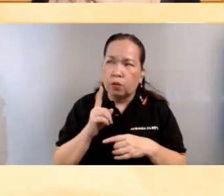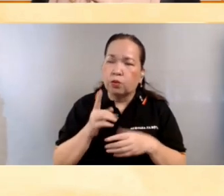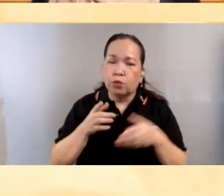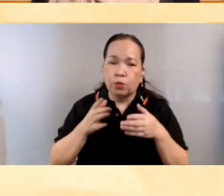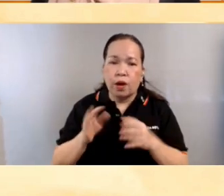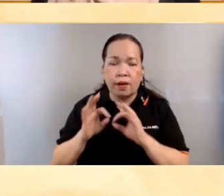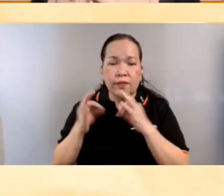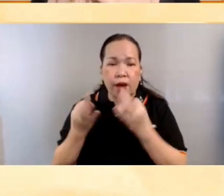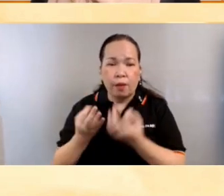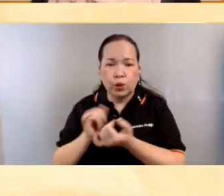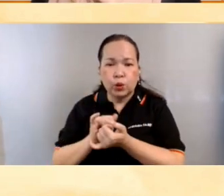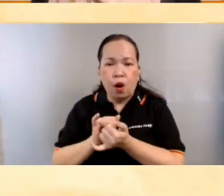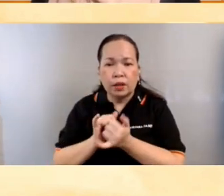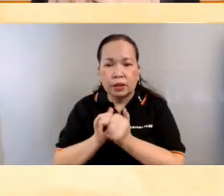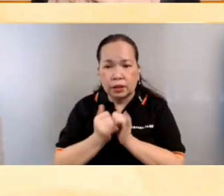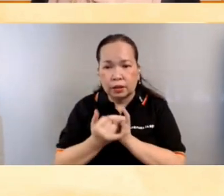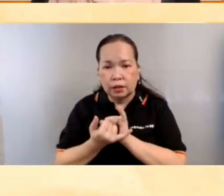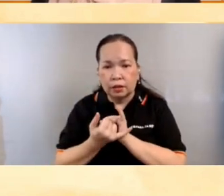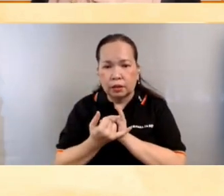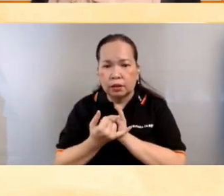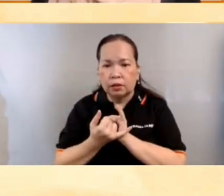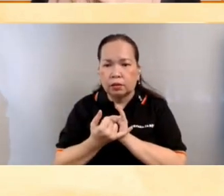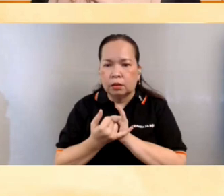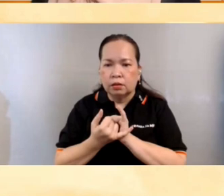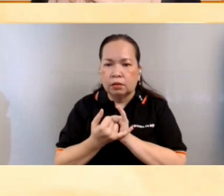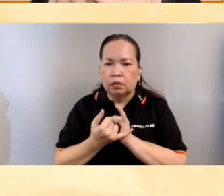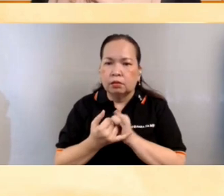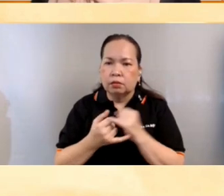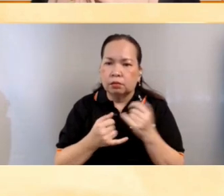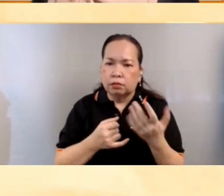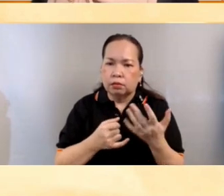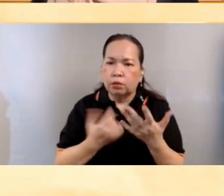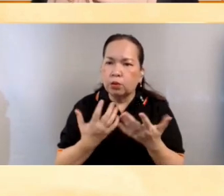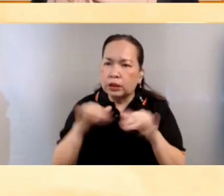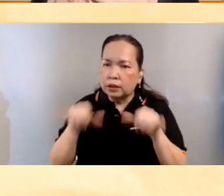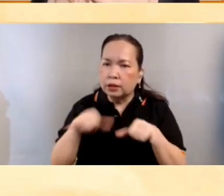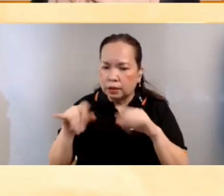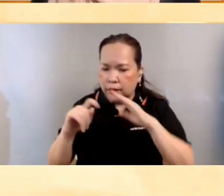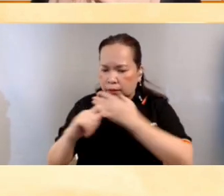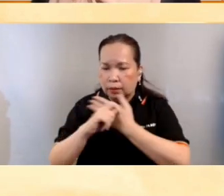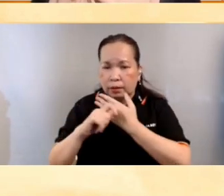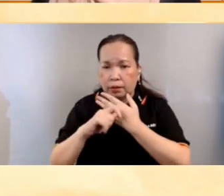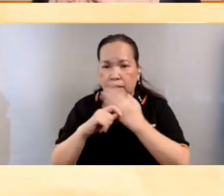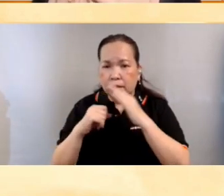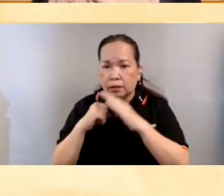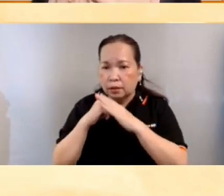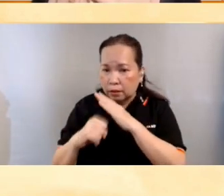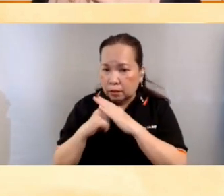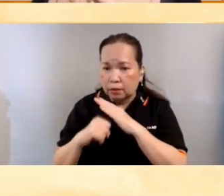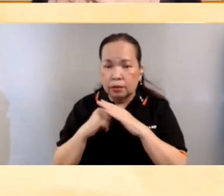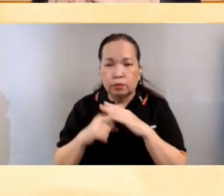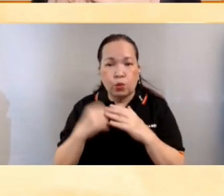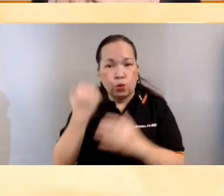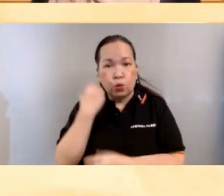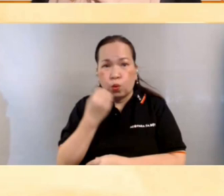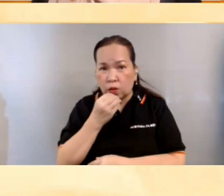of the families temporarily sheltering at evacuation centers. Kulang yung pagkain, and so